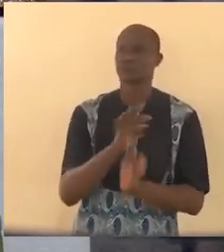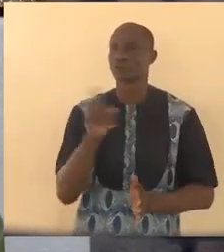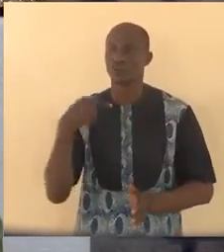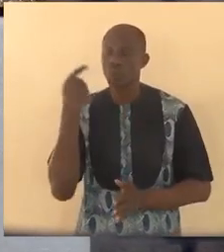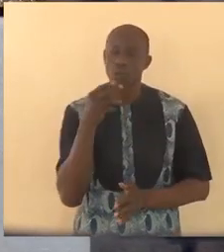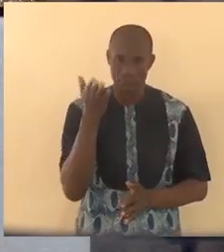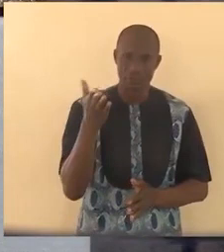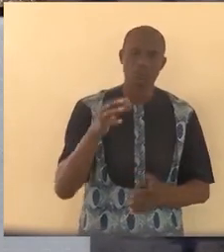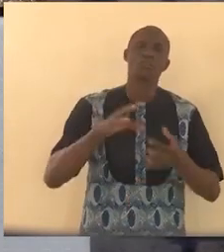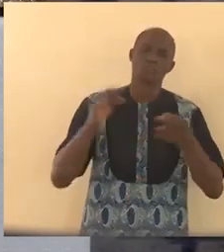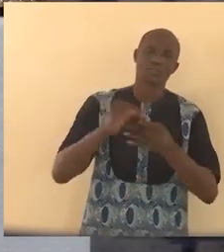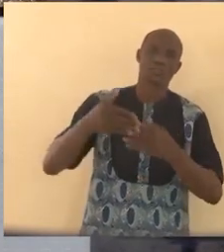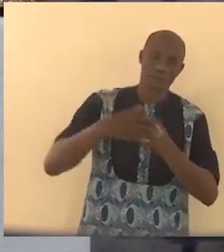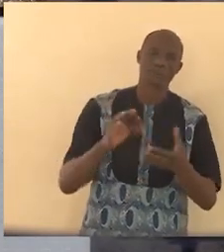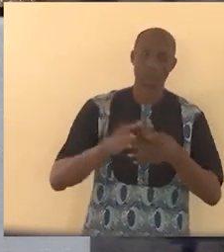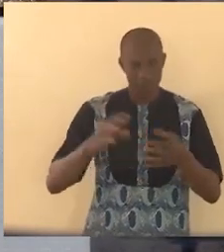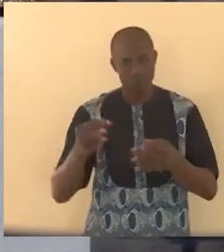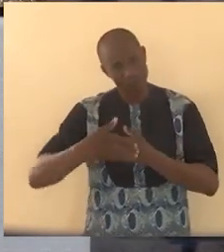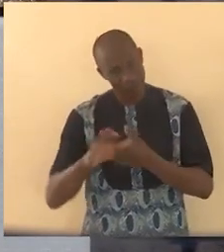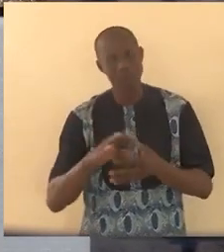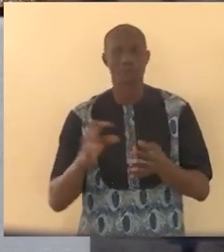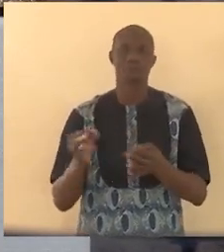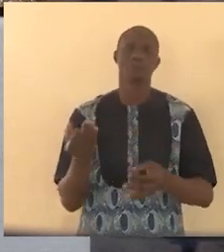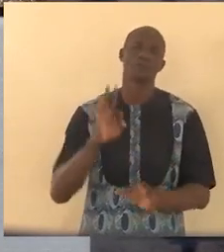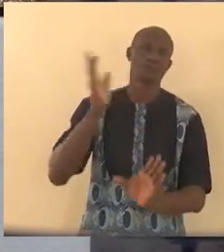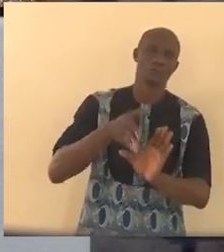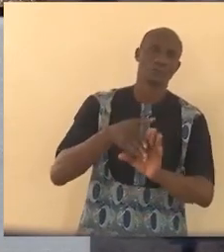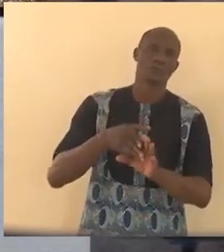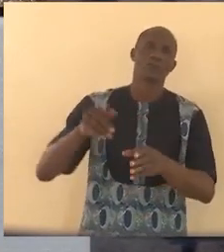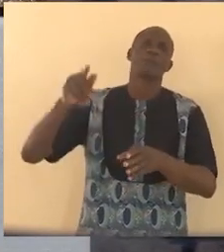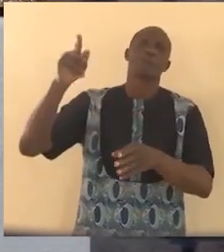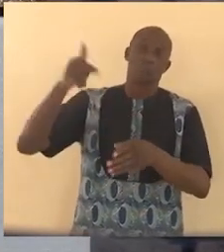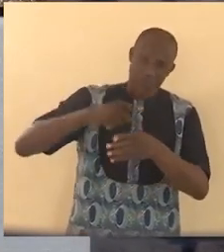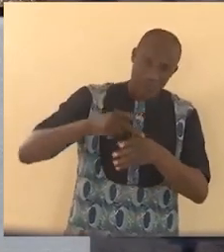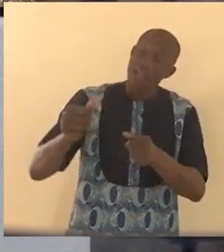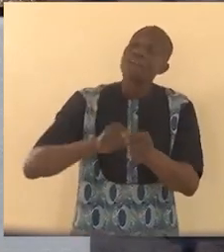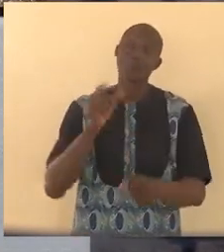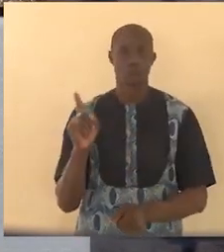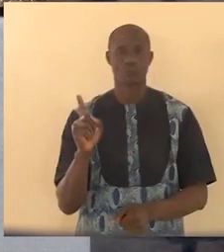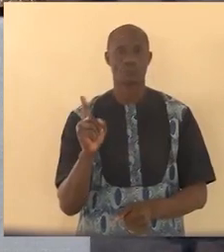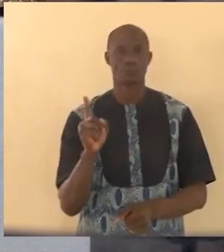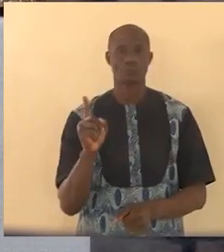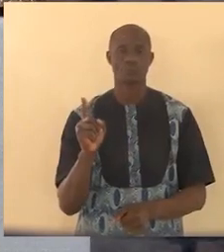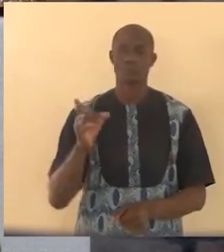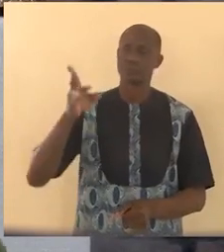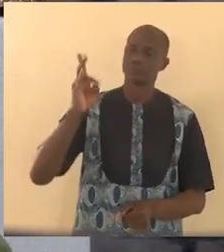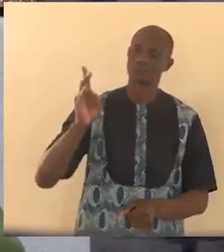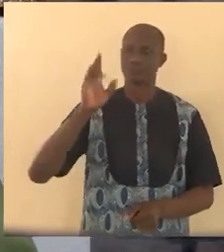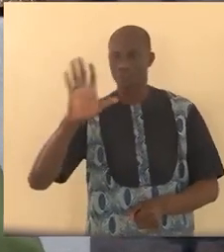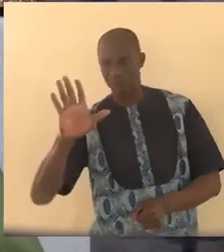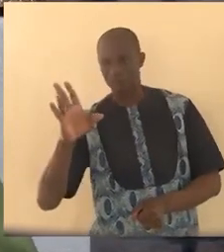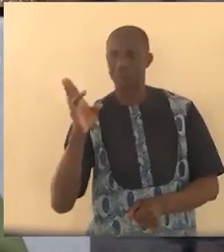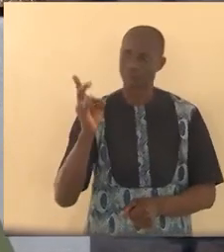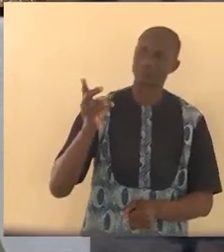Those of you who are there, story after story after story of trauma. Practically everyone, some 75,